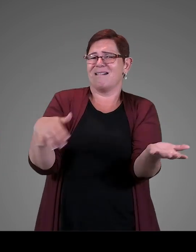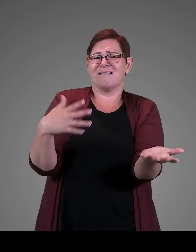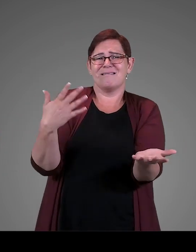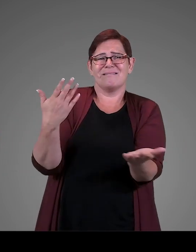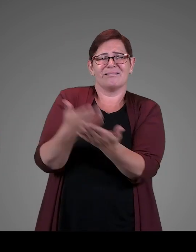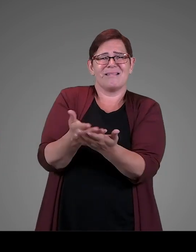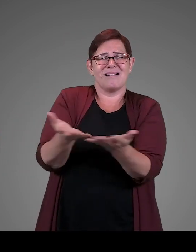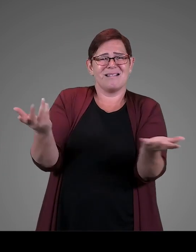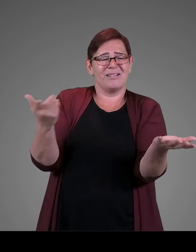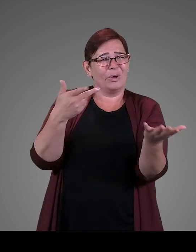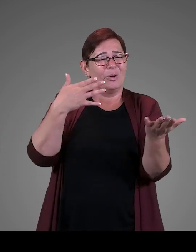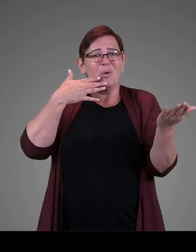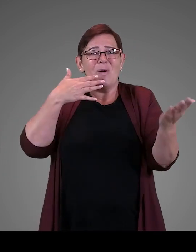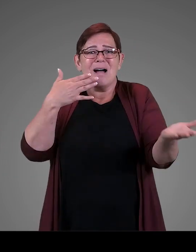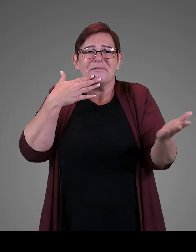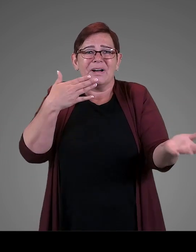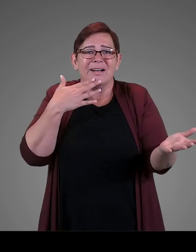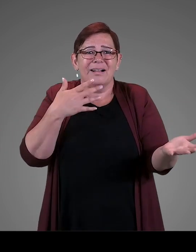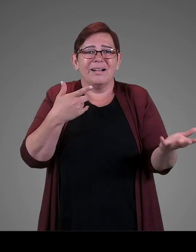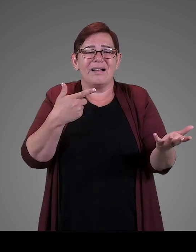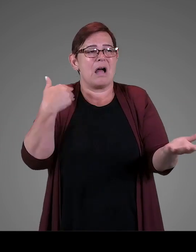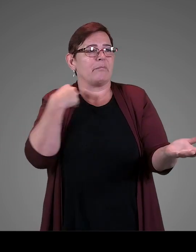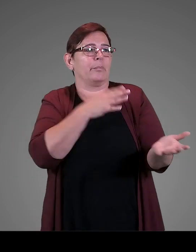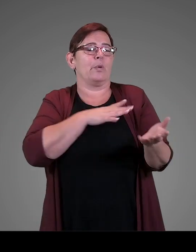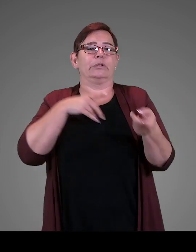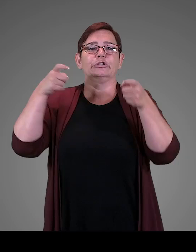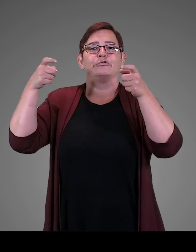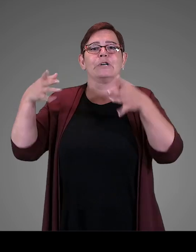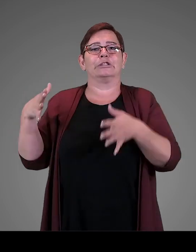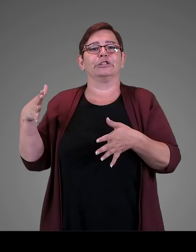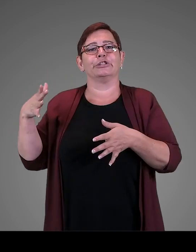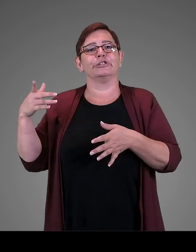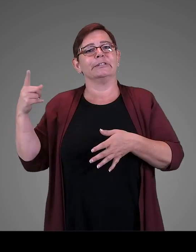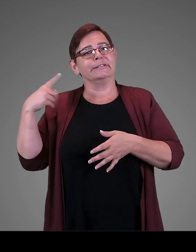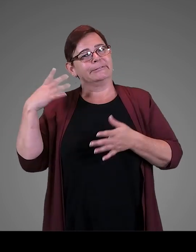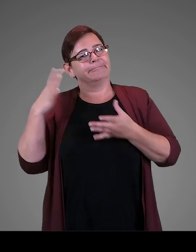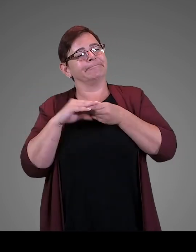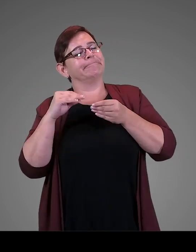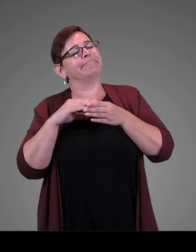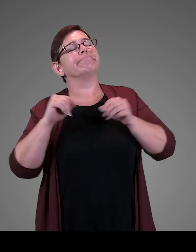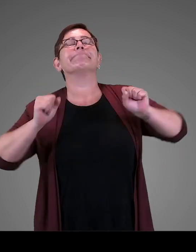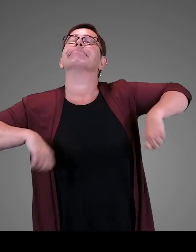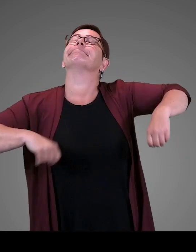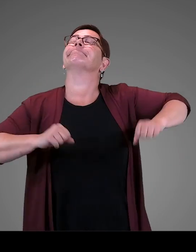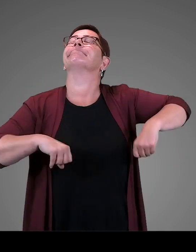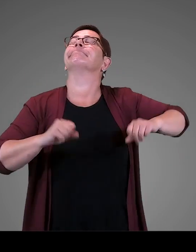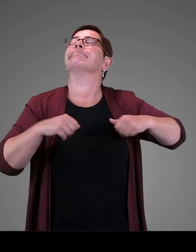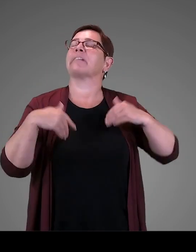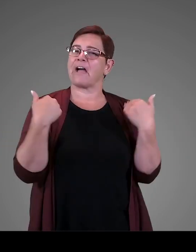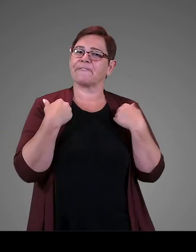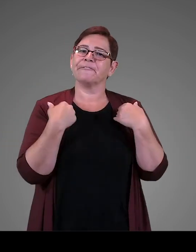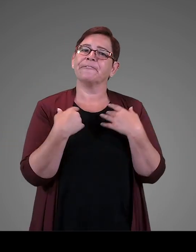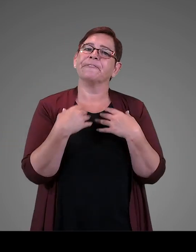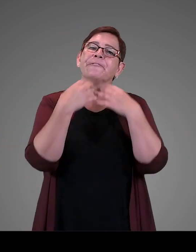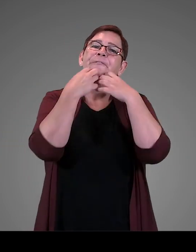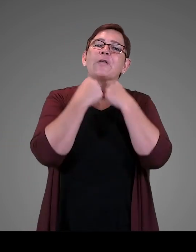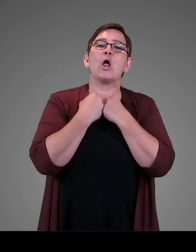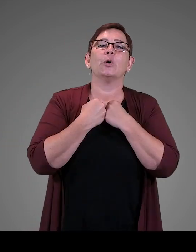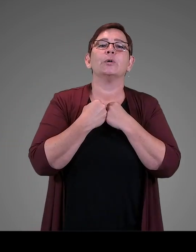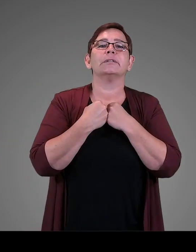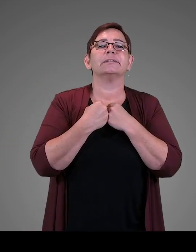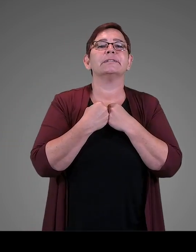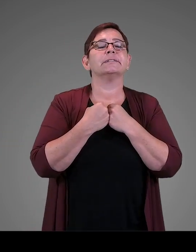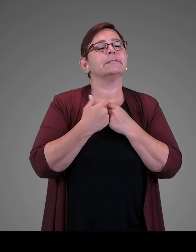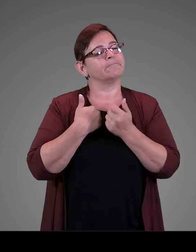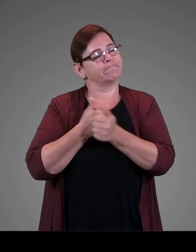for those 6 months. And fuck the fact that you're grateful that you have a conseil d'administration that says, yes, we have values and we're going to